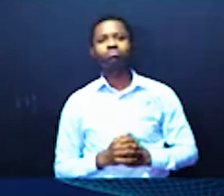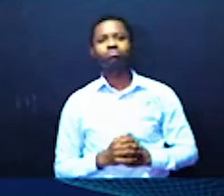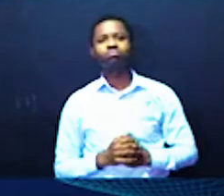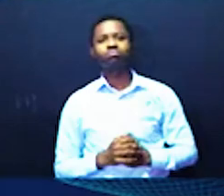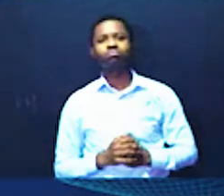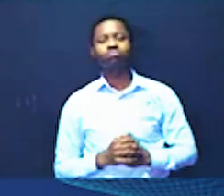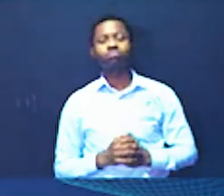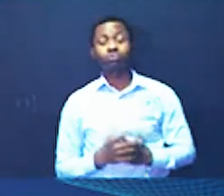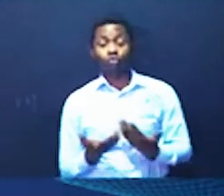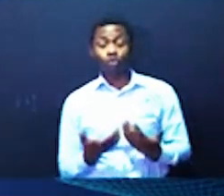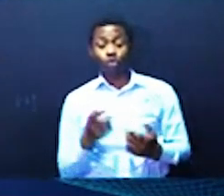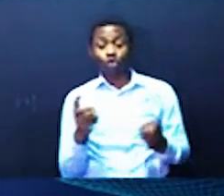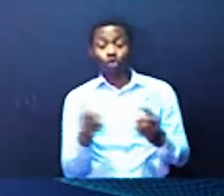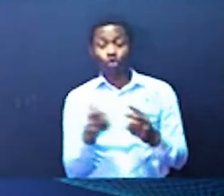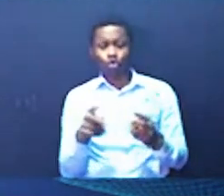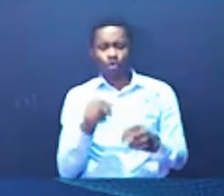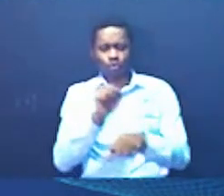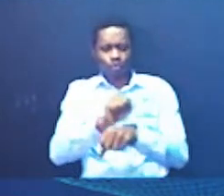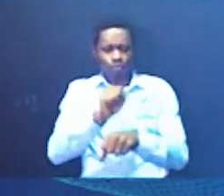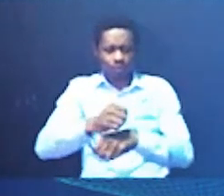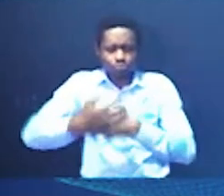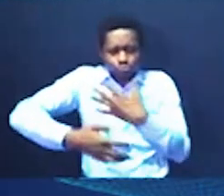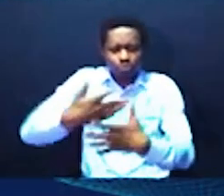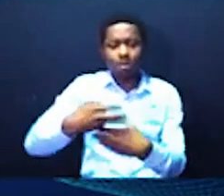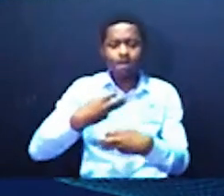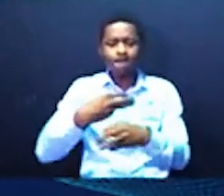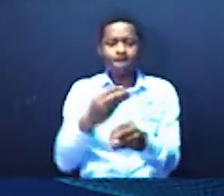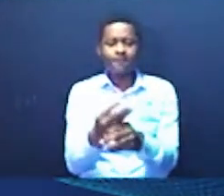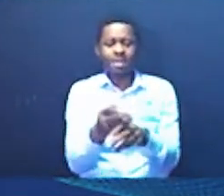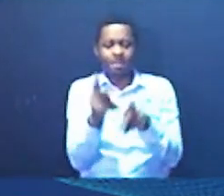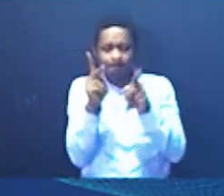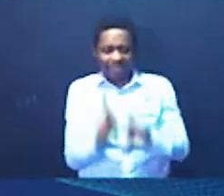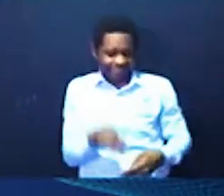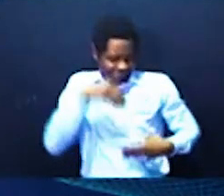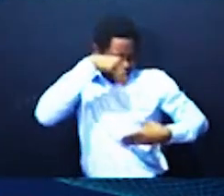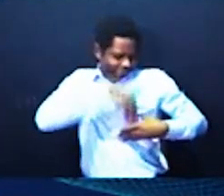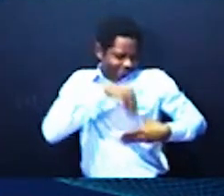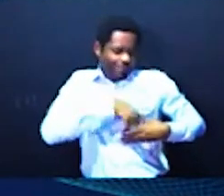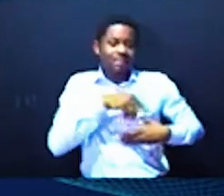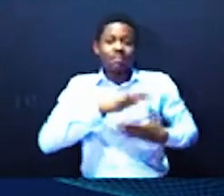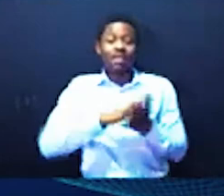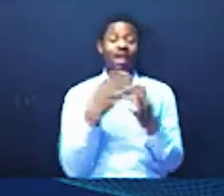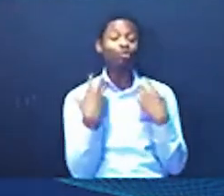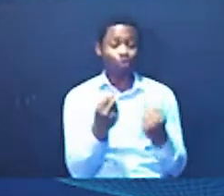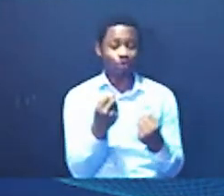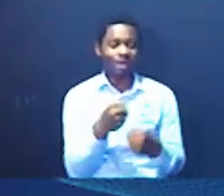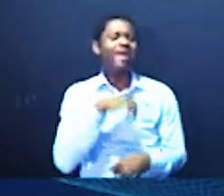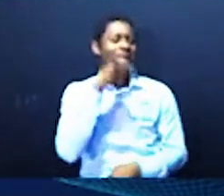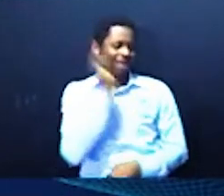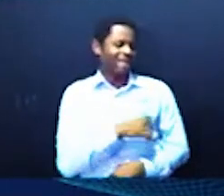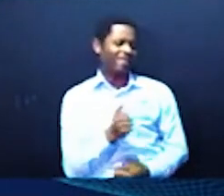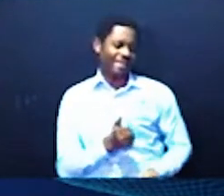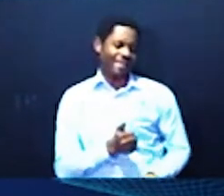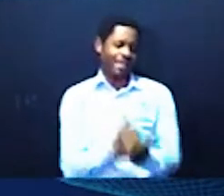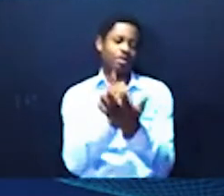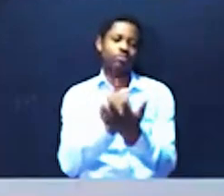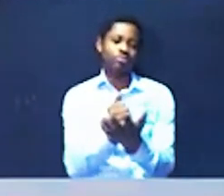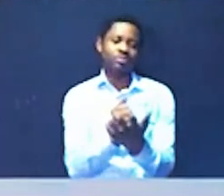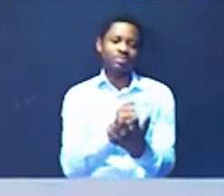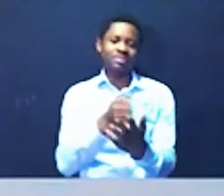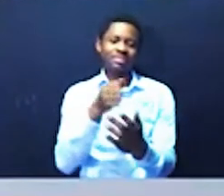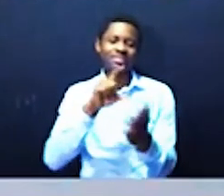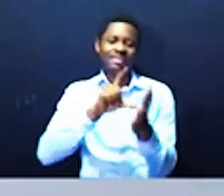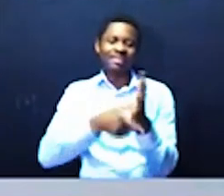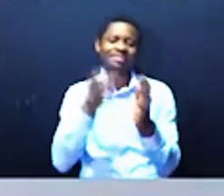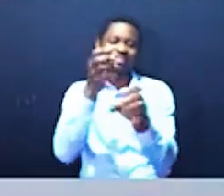So working to strengthen the inner man is the only way to ensure that there's glory in the church